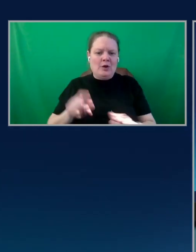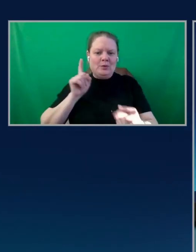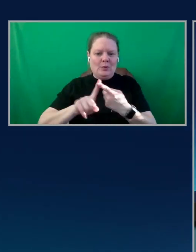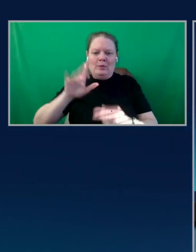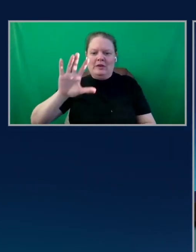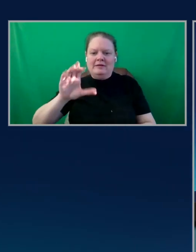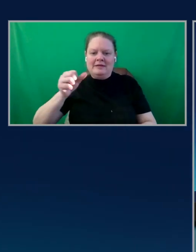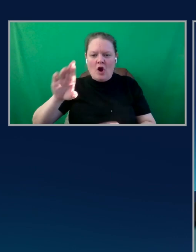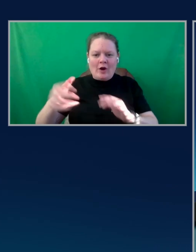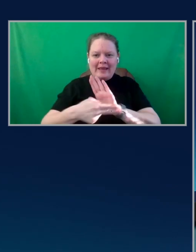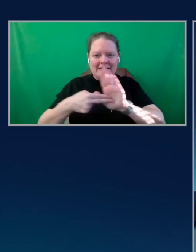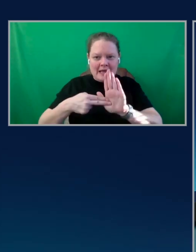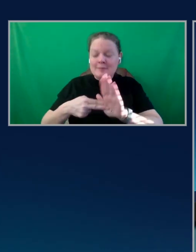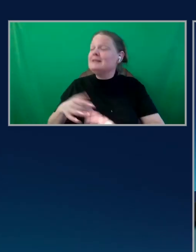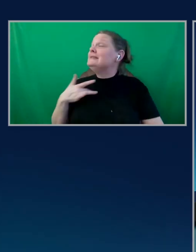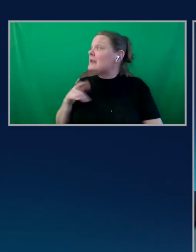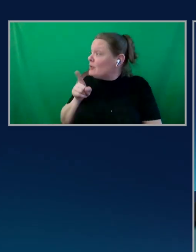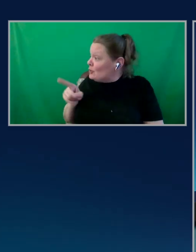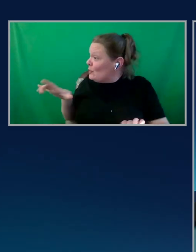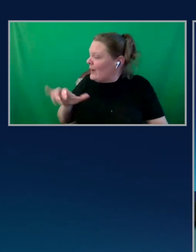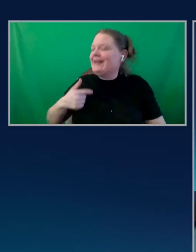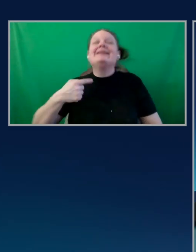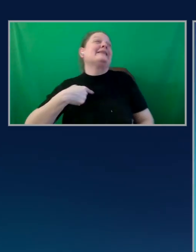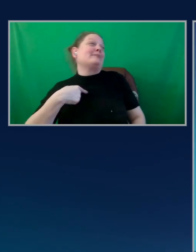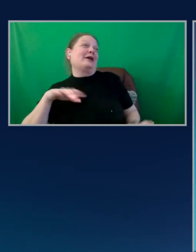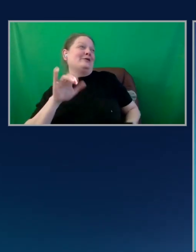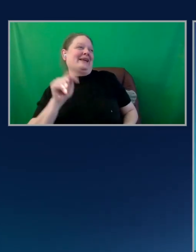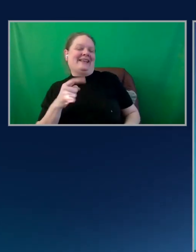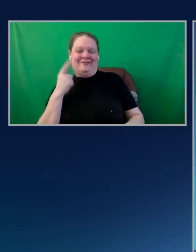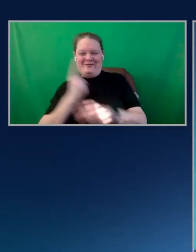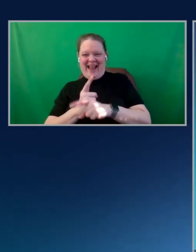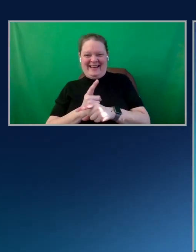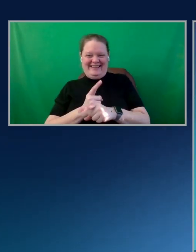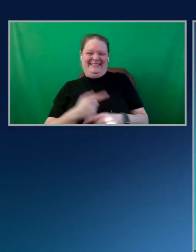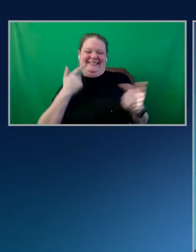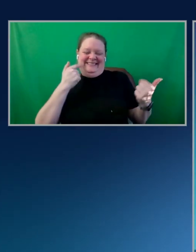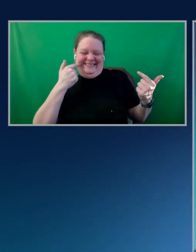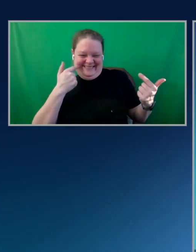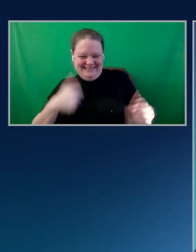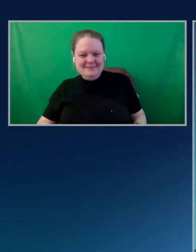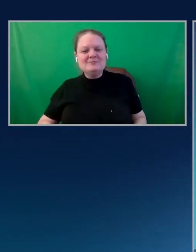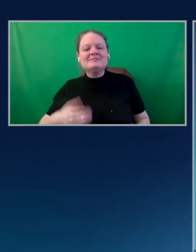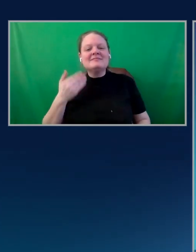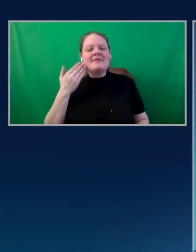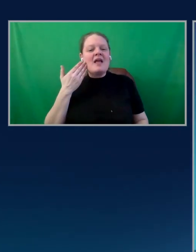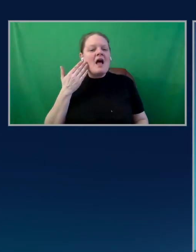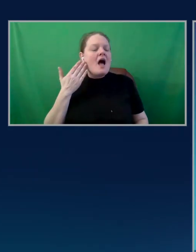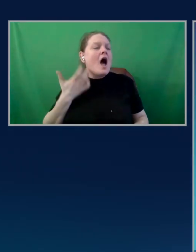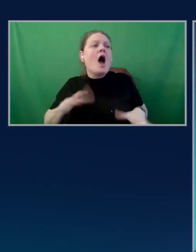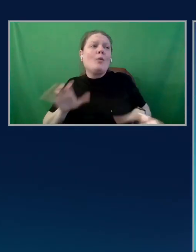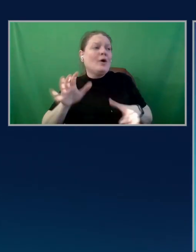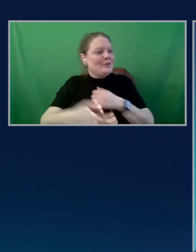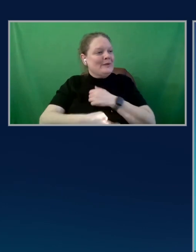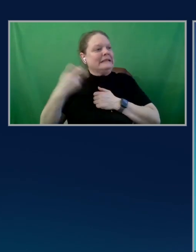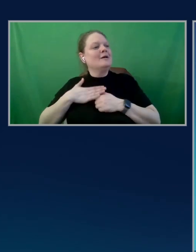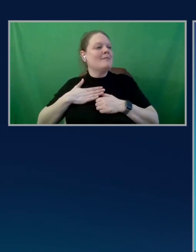It's usually you doing it. Me doing it. That's right. Fair. That's right. And I don't want you to steal my tricks, my ideas.